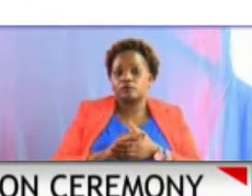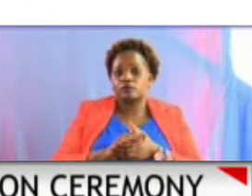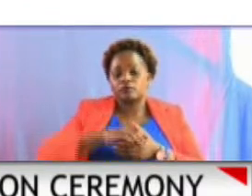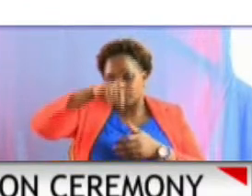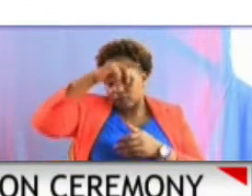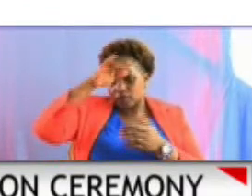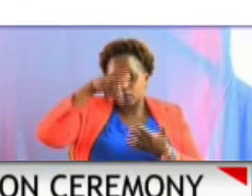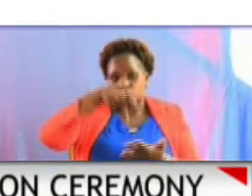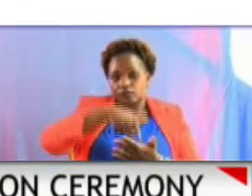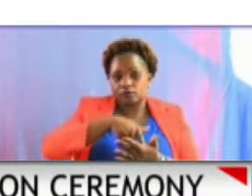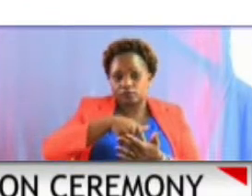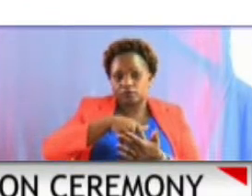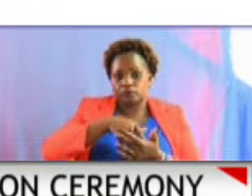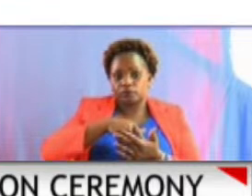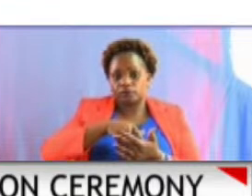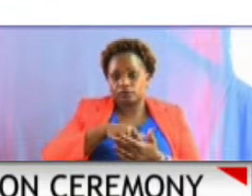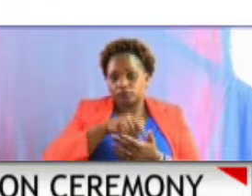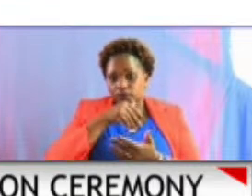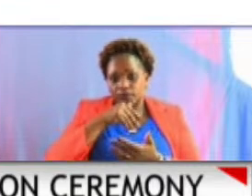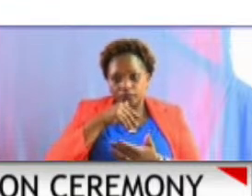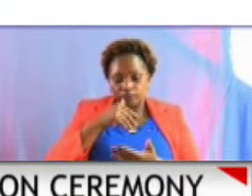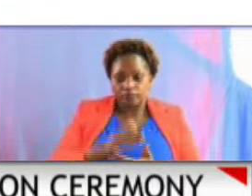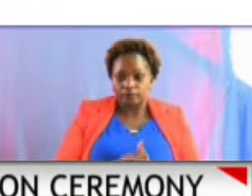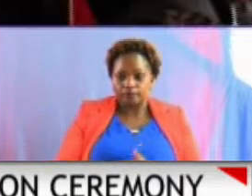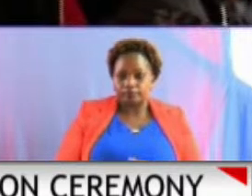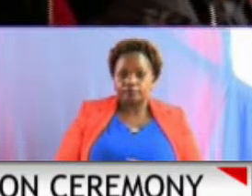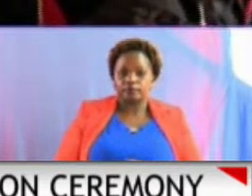Graduates remain standing.